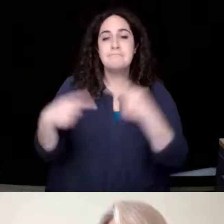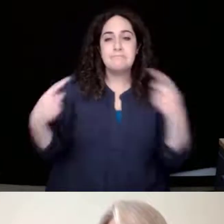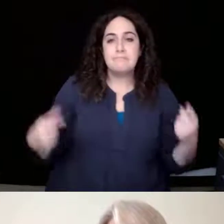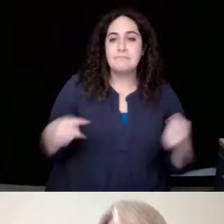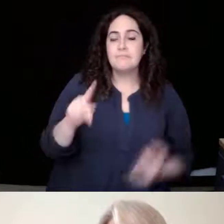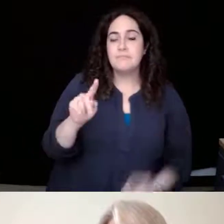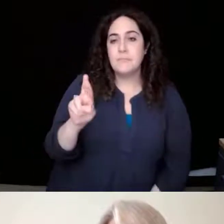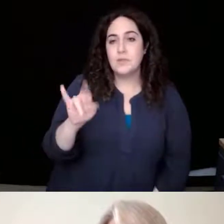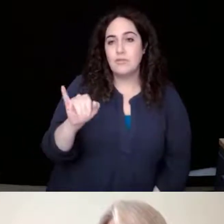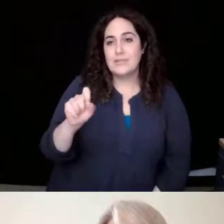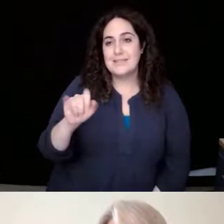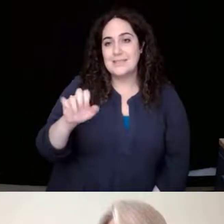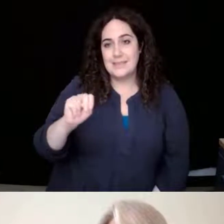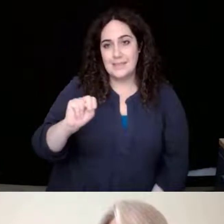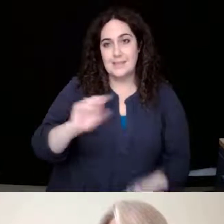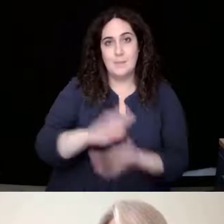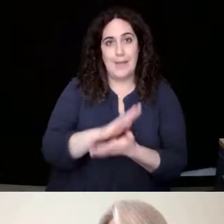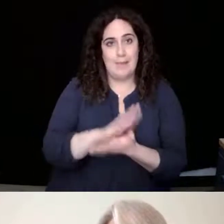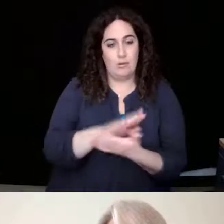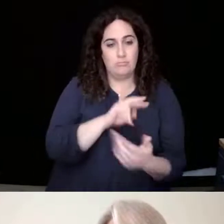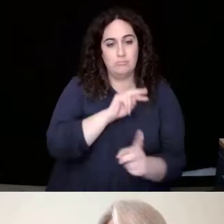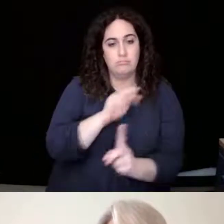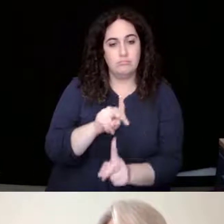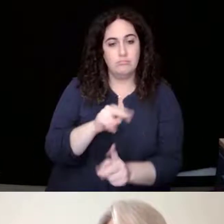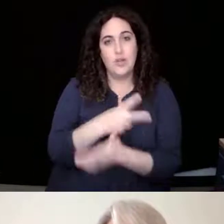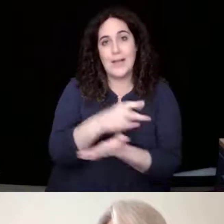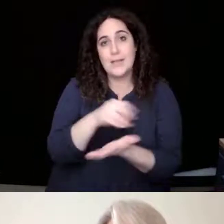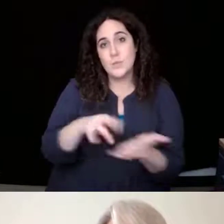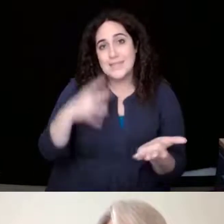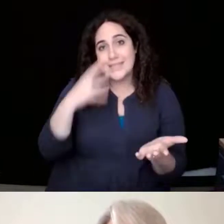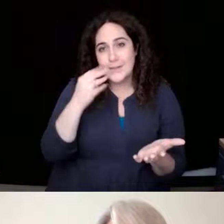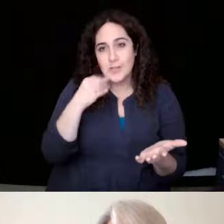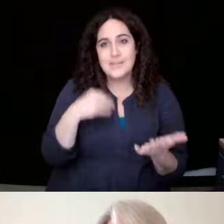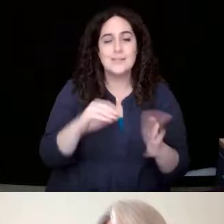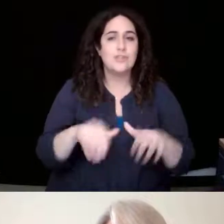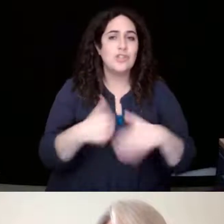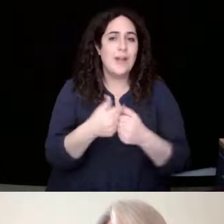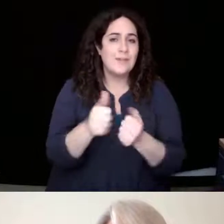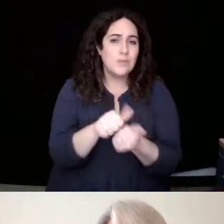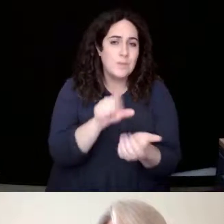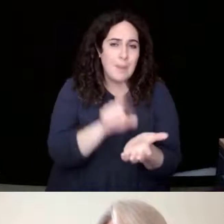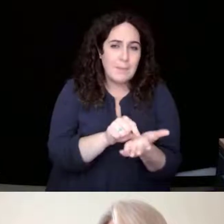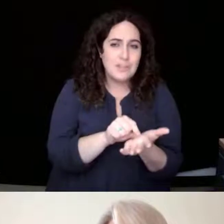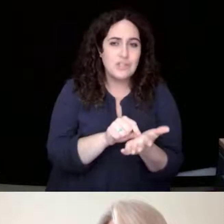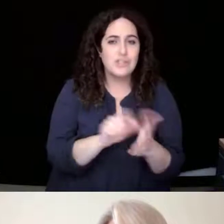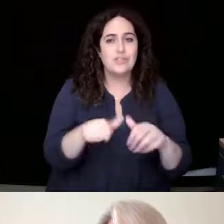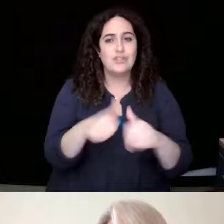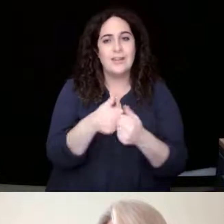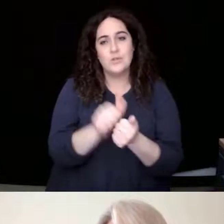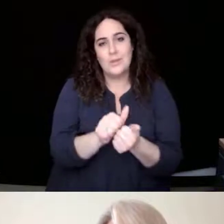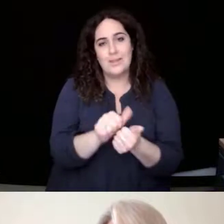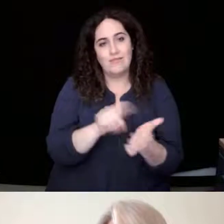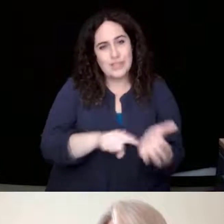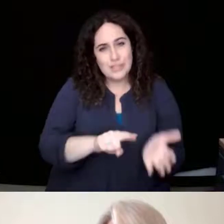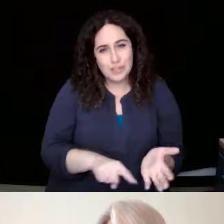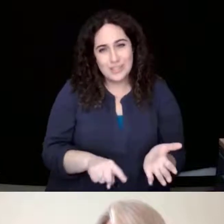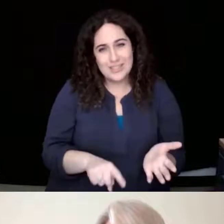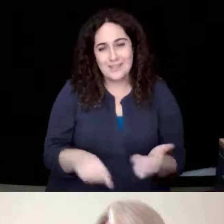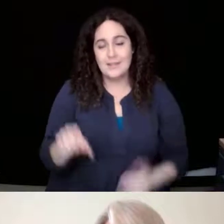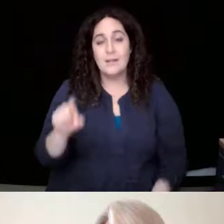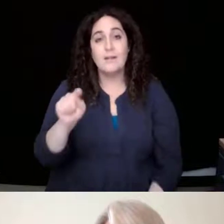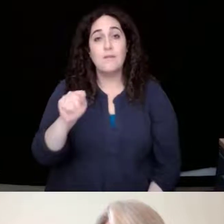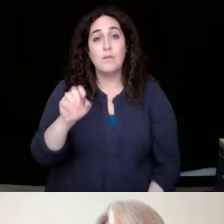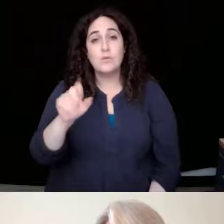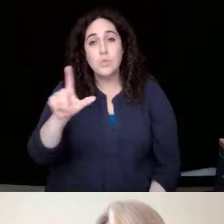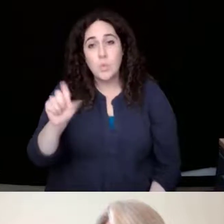of the challenges for conducting research and publishing research, because again, like a lot of the tools or systems that